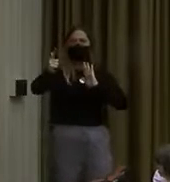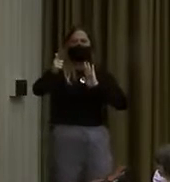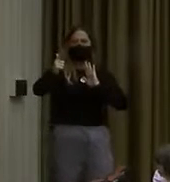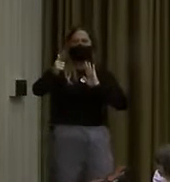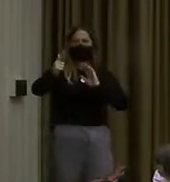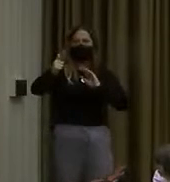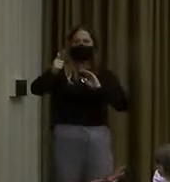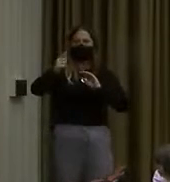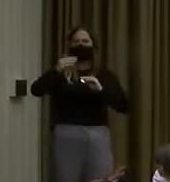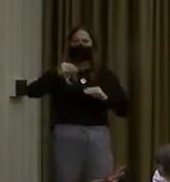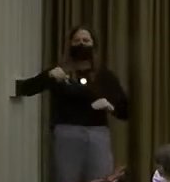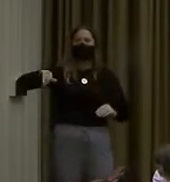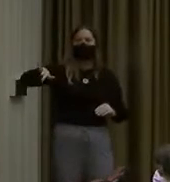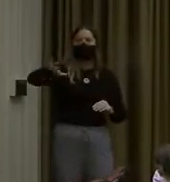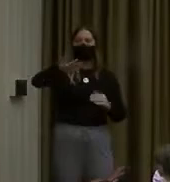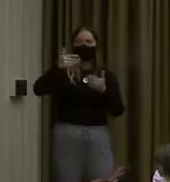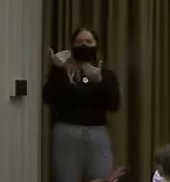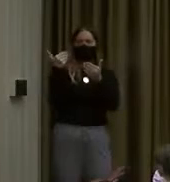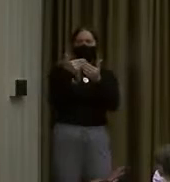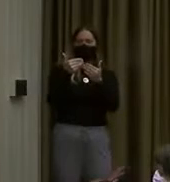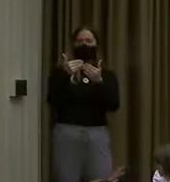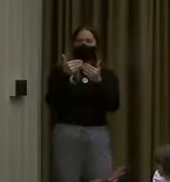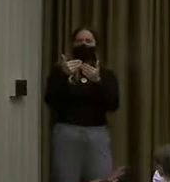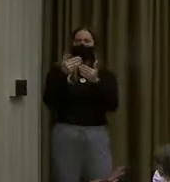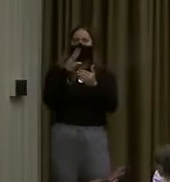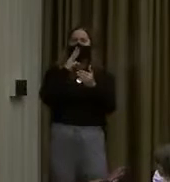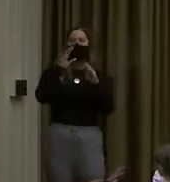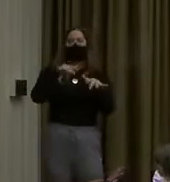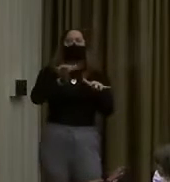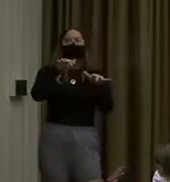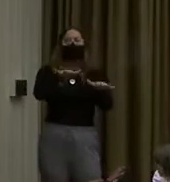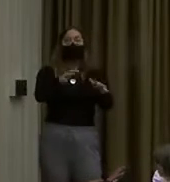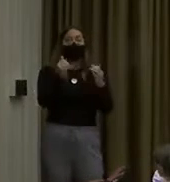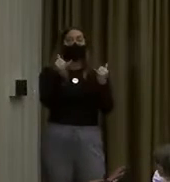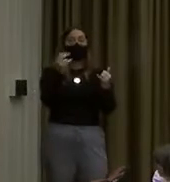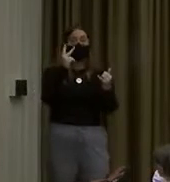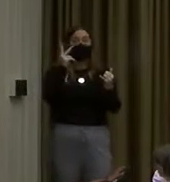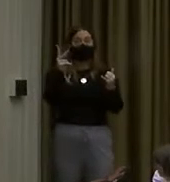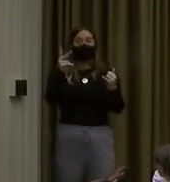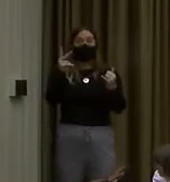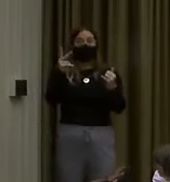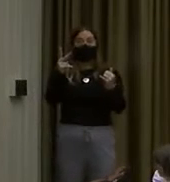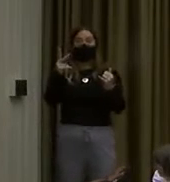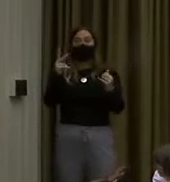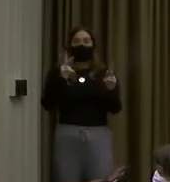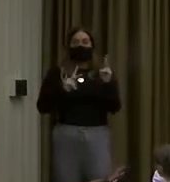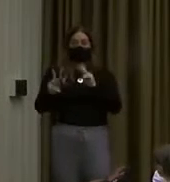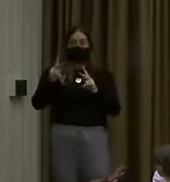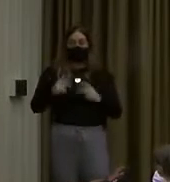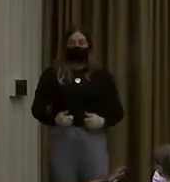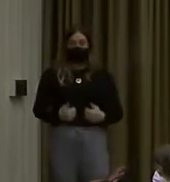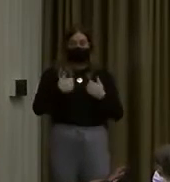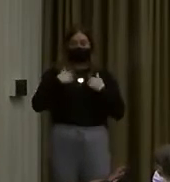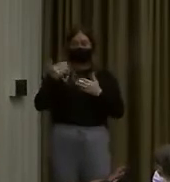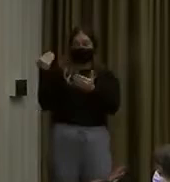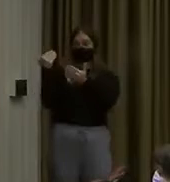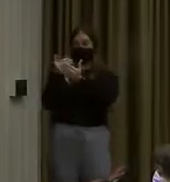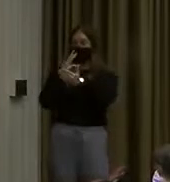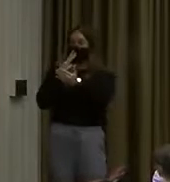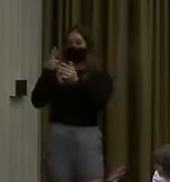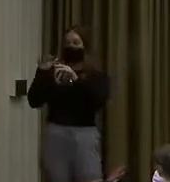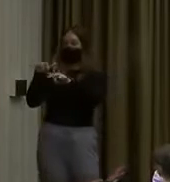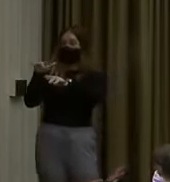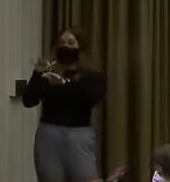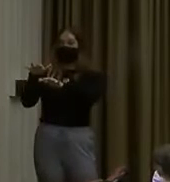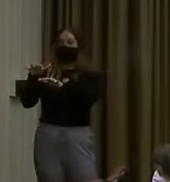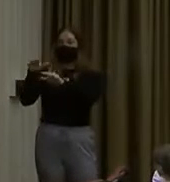properties by the seashore. As the sea levels rise, now we see a movement of folks on the seashore onto higher elevated lands,